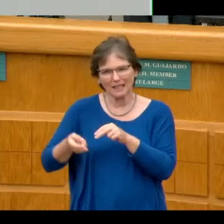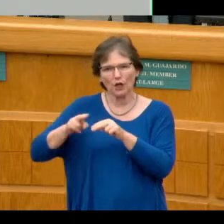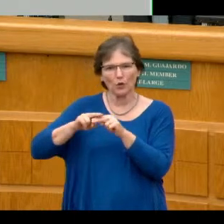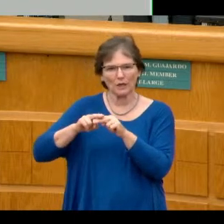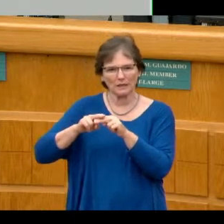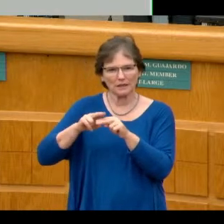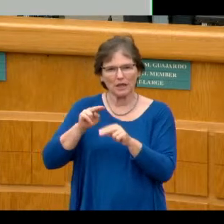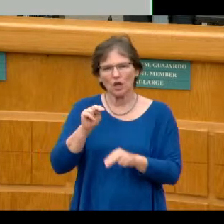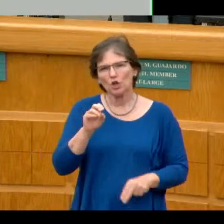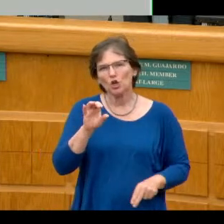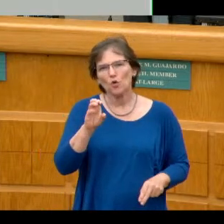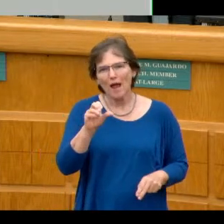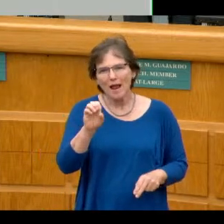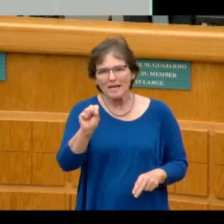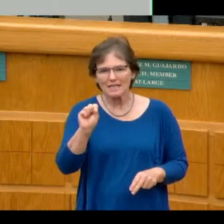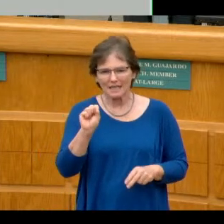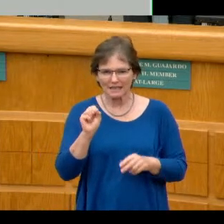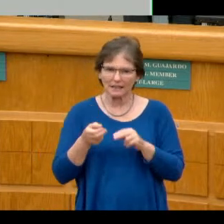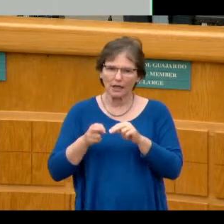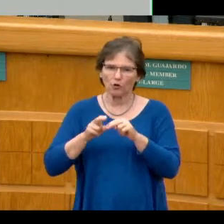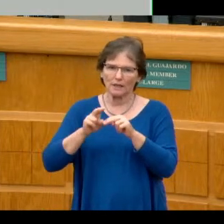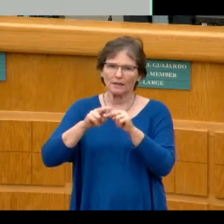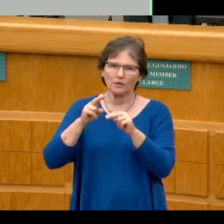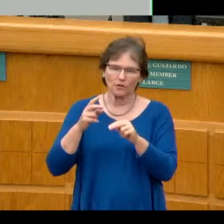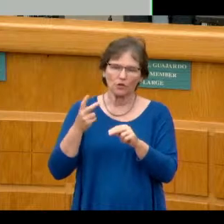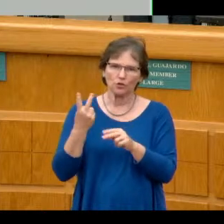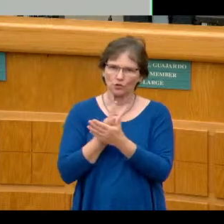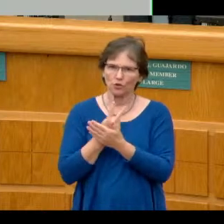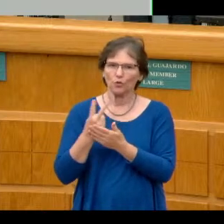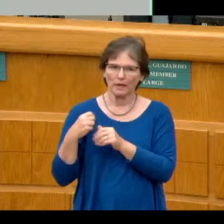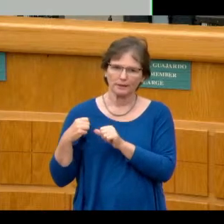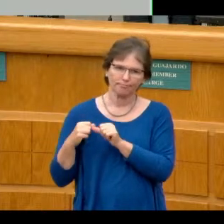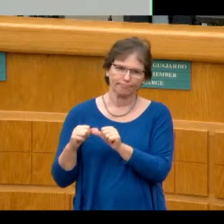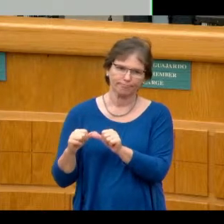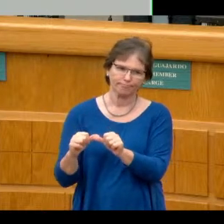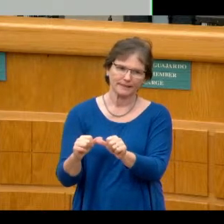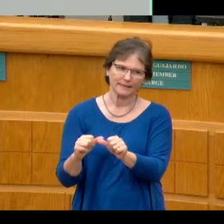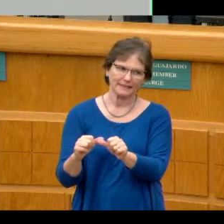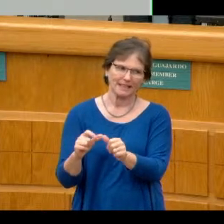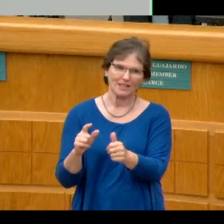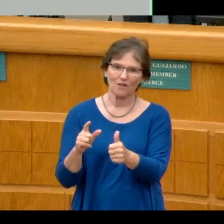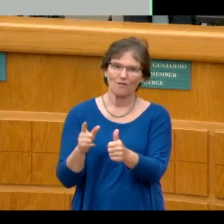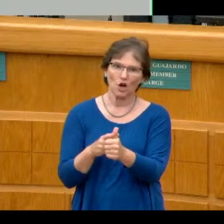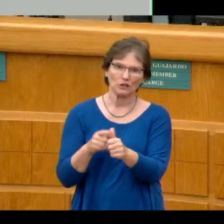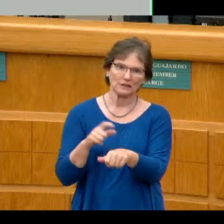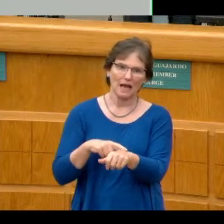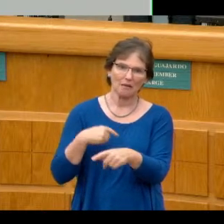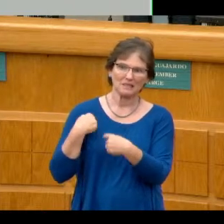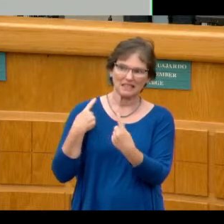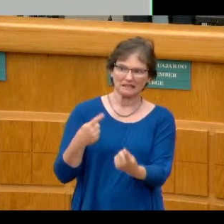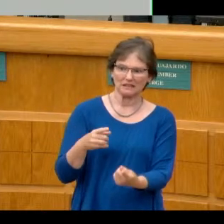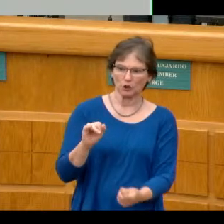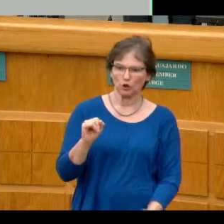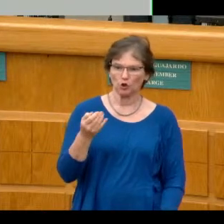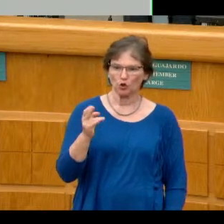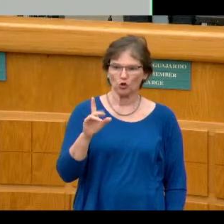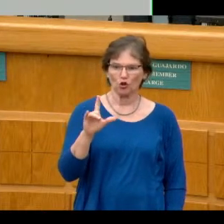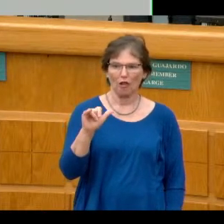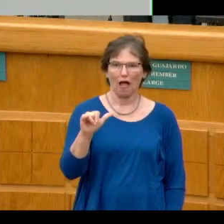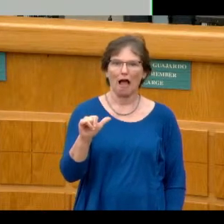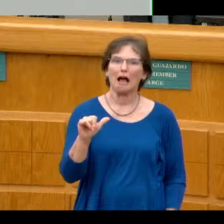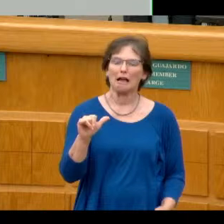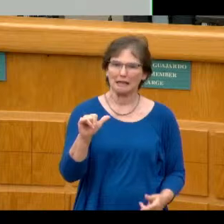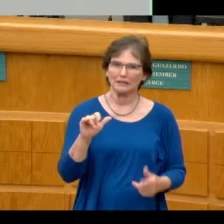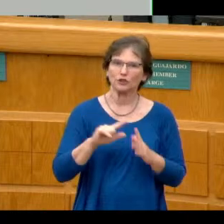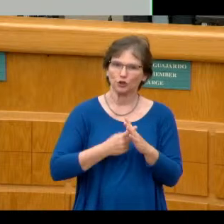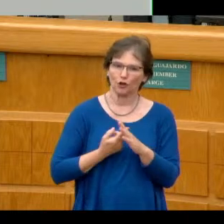and there's these random blips up and down, and now look at this past week. 10 of the 12 counties are up this week, so that